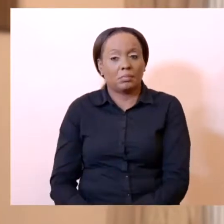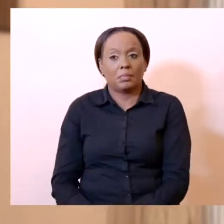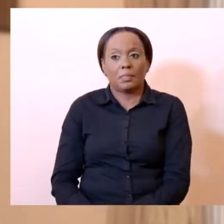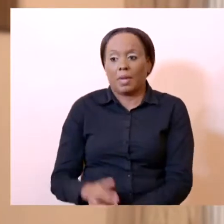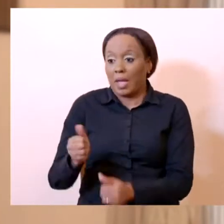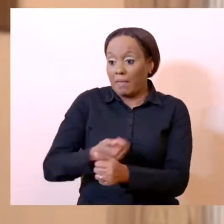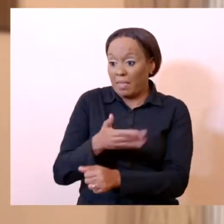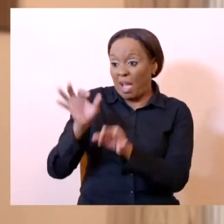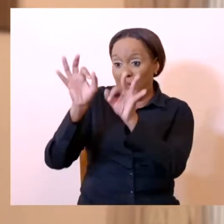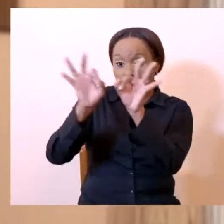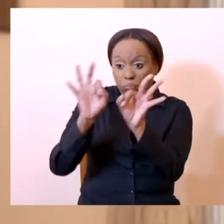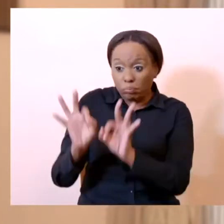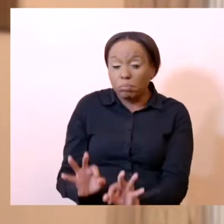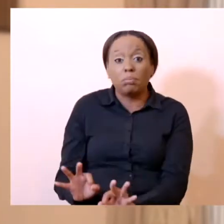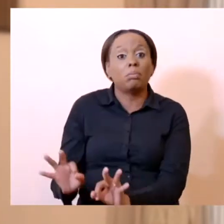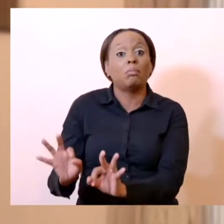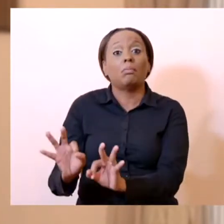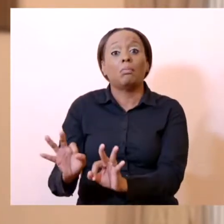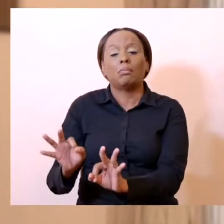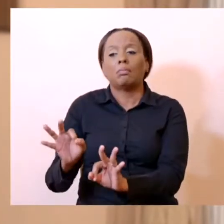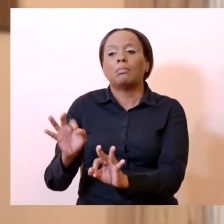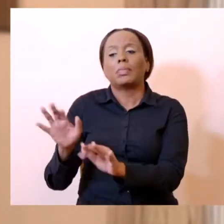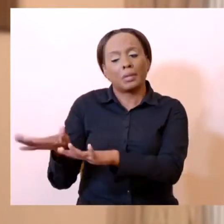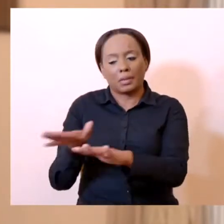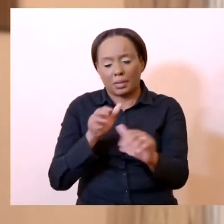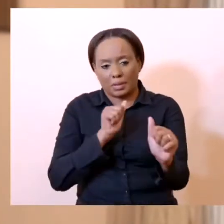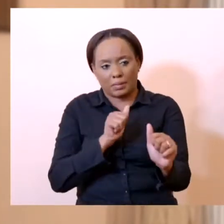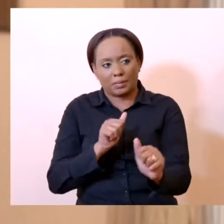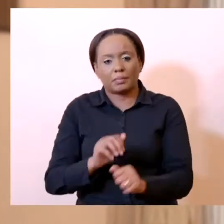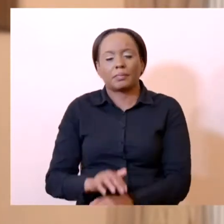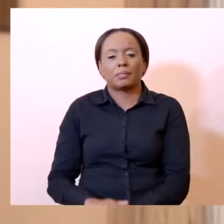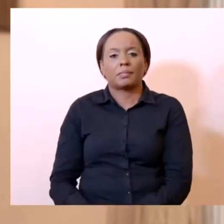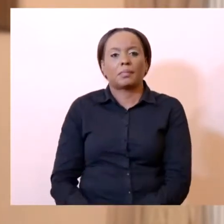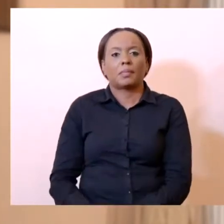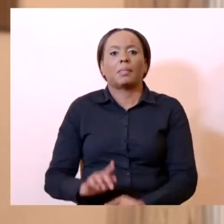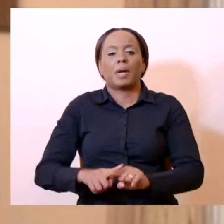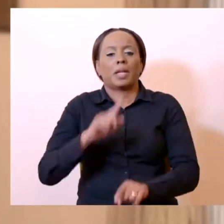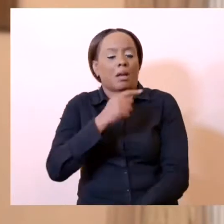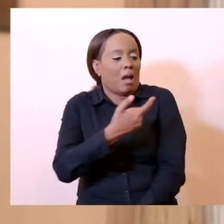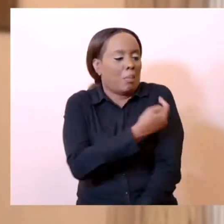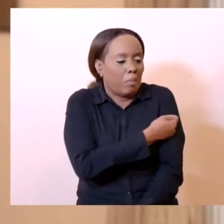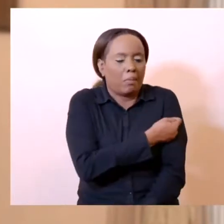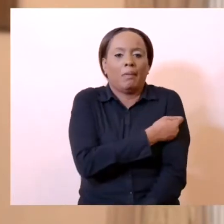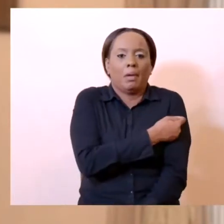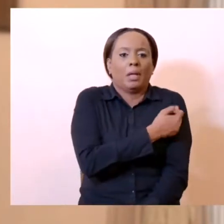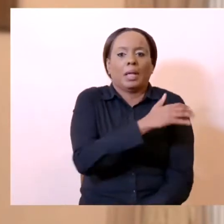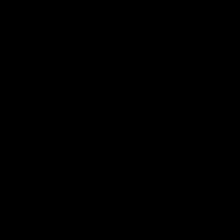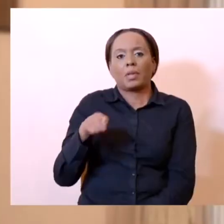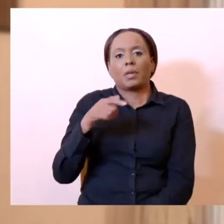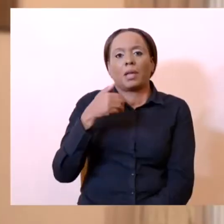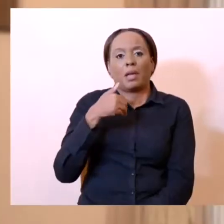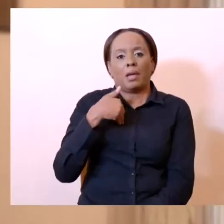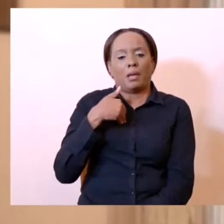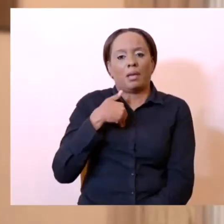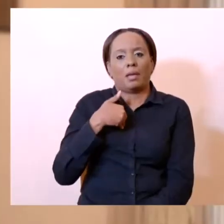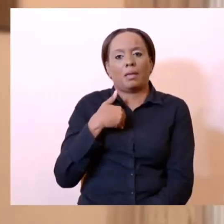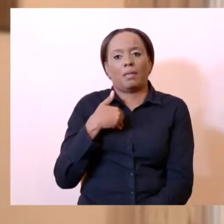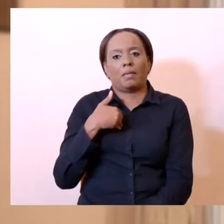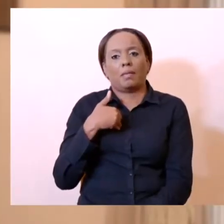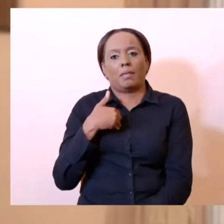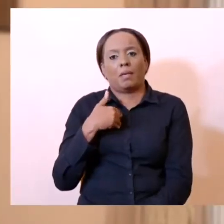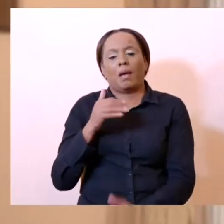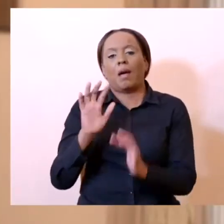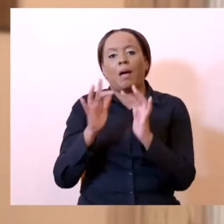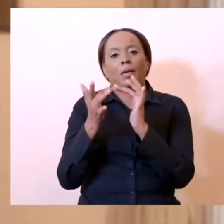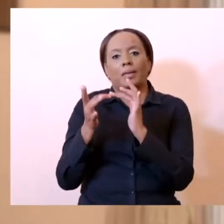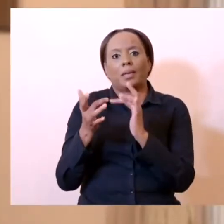is okay, you will be allowed to leave. But you're not going to just come in, get a stick, and go out. So that is the process.